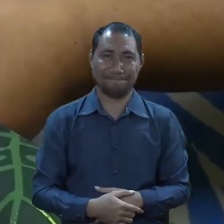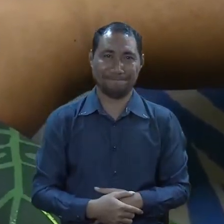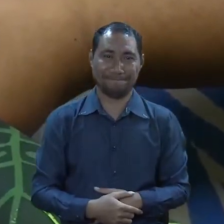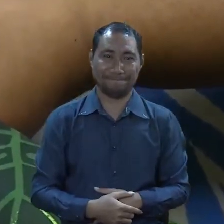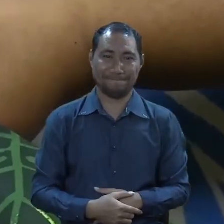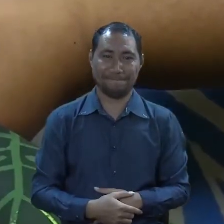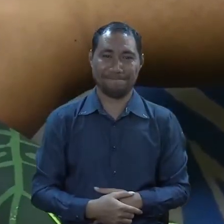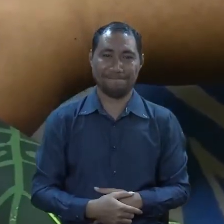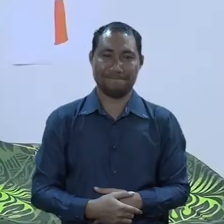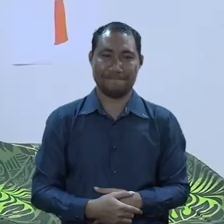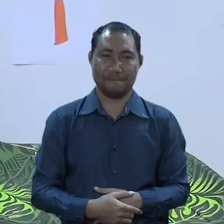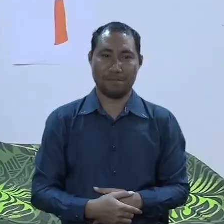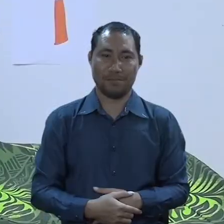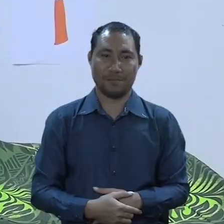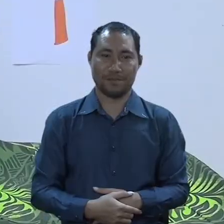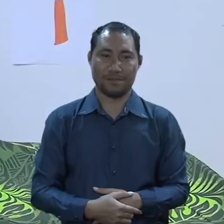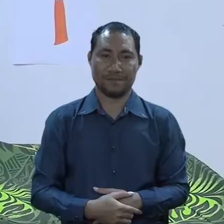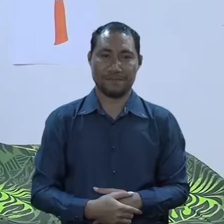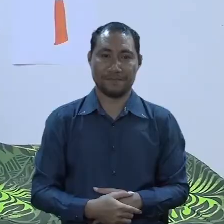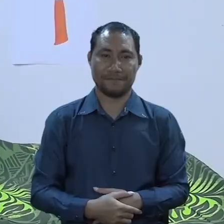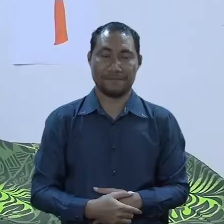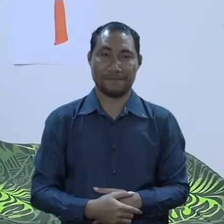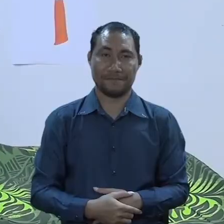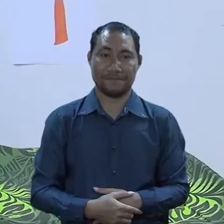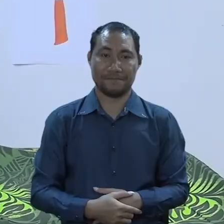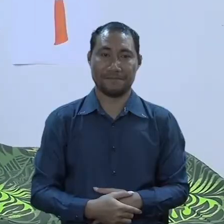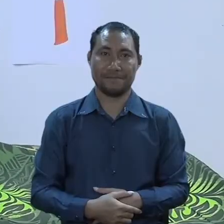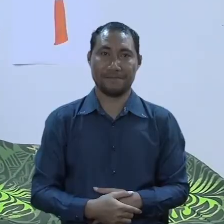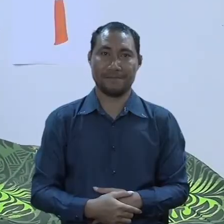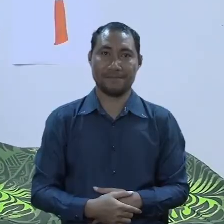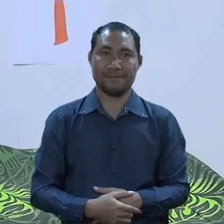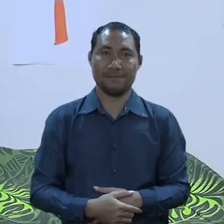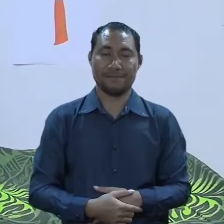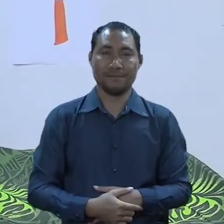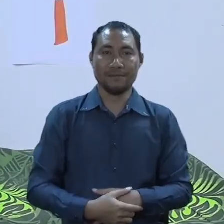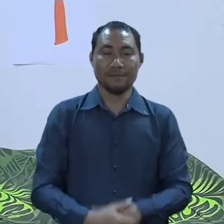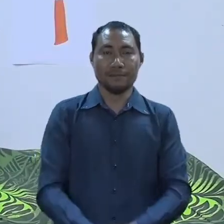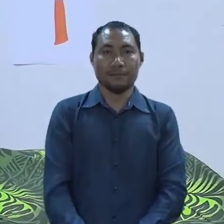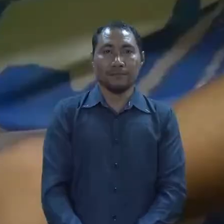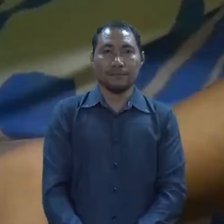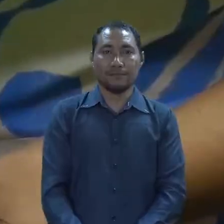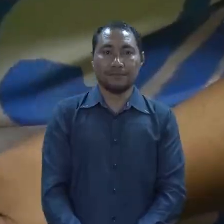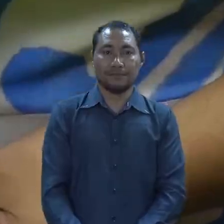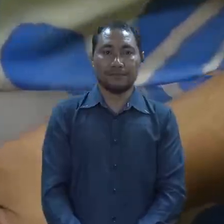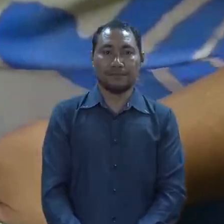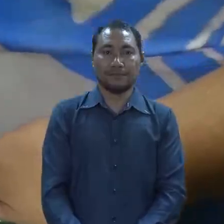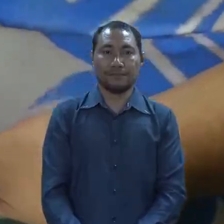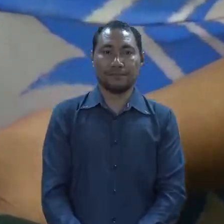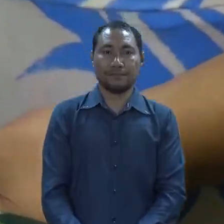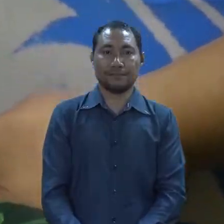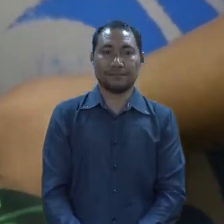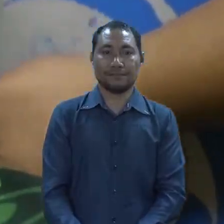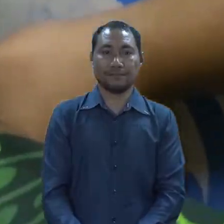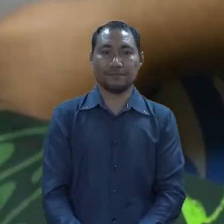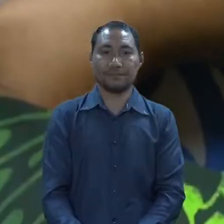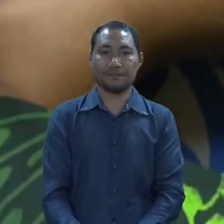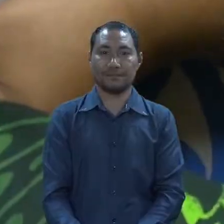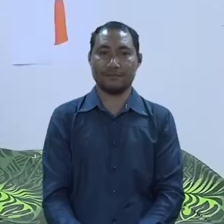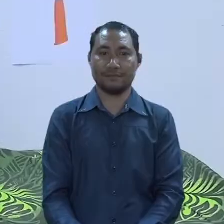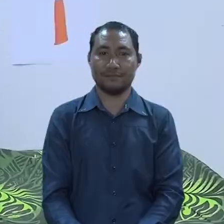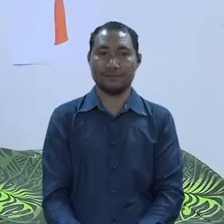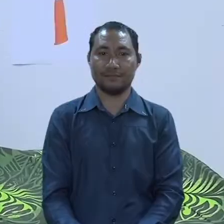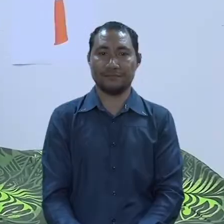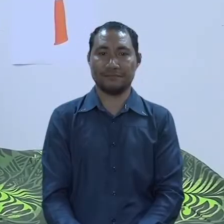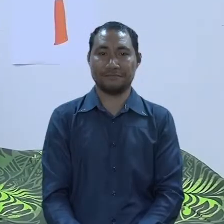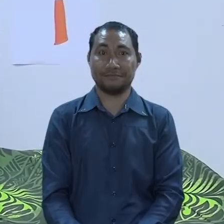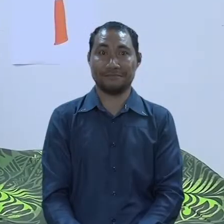scissors and then you cut. Make sure that the line again is straight so you can